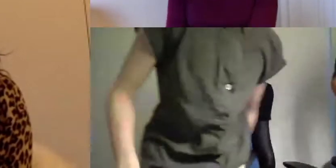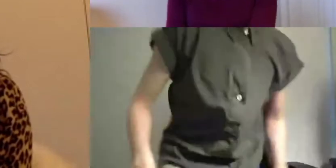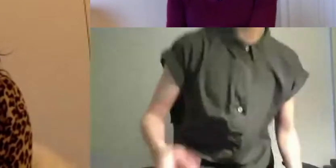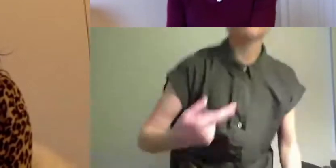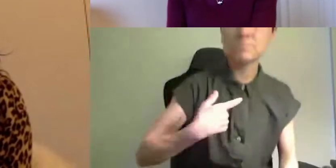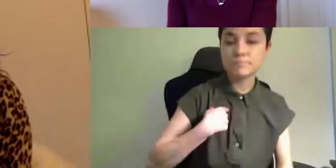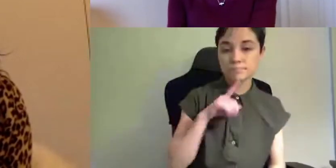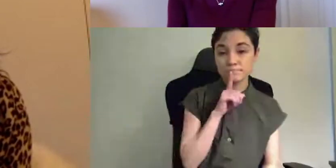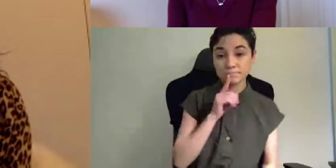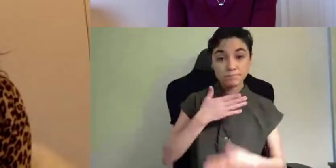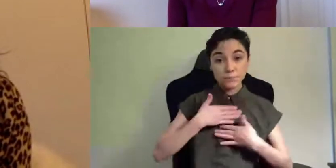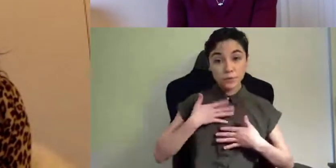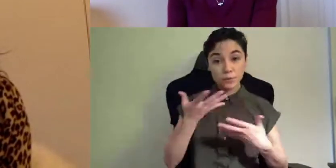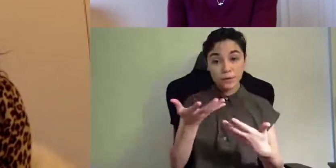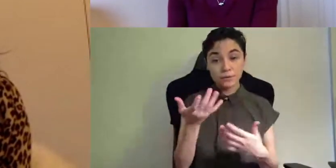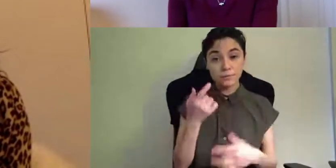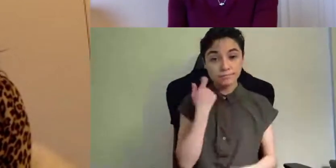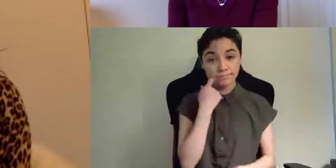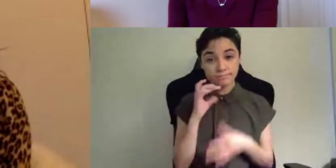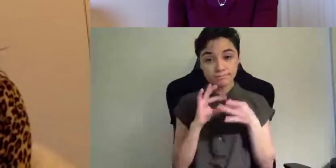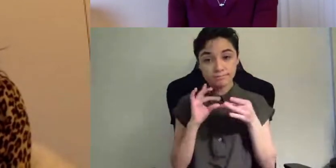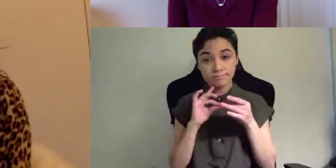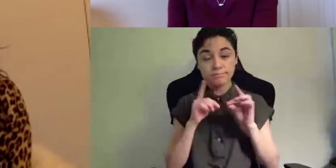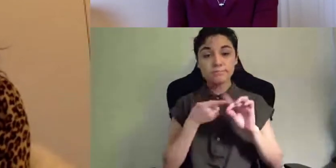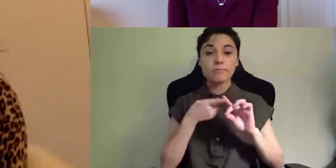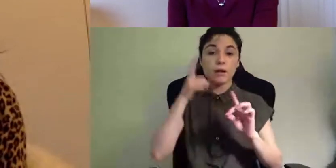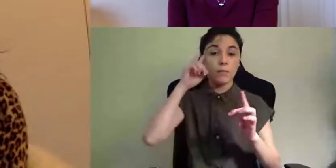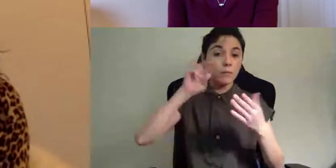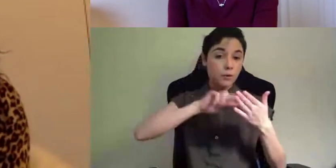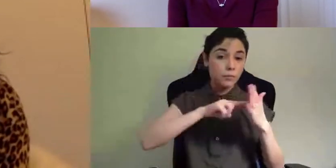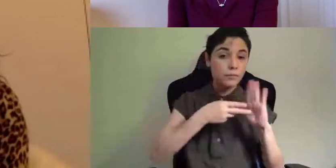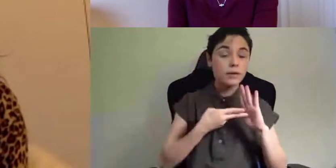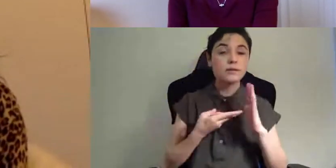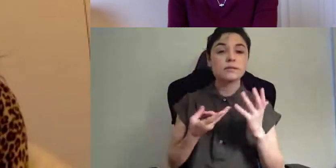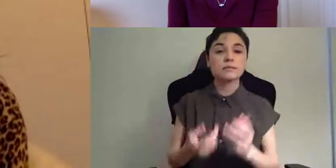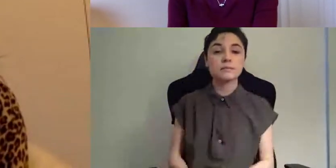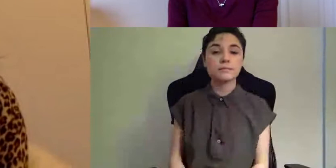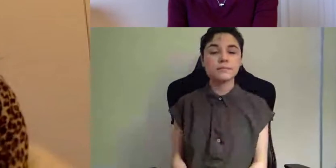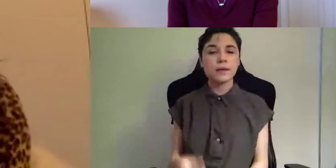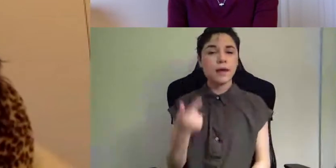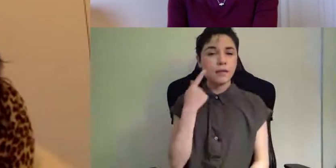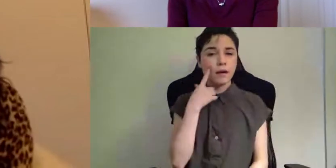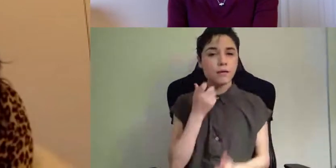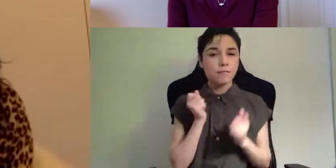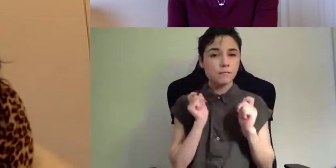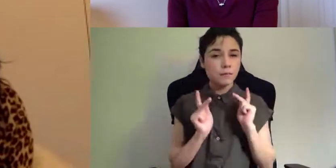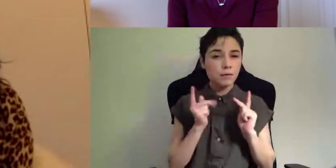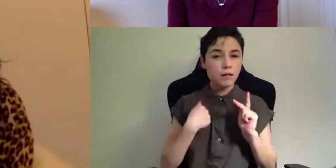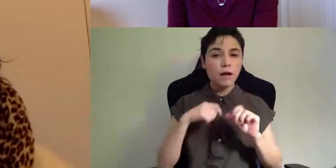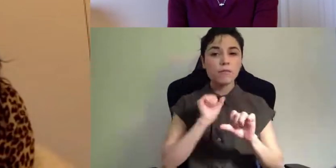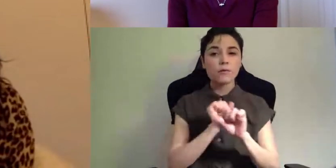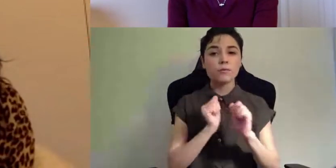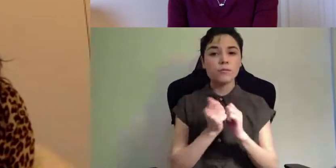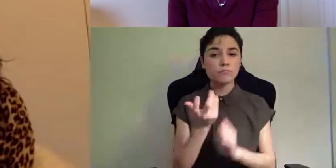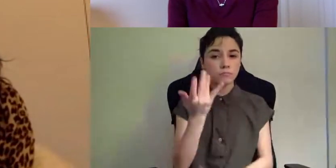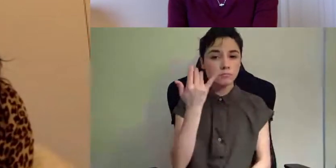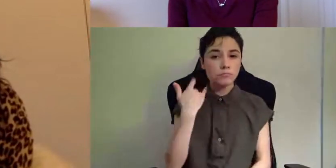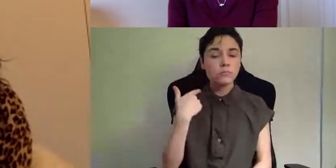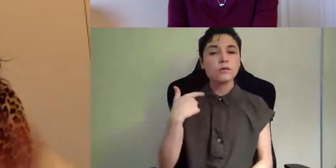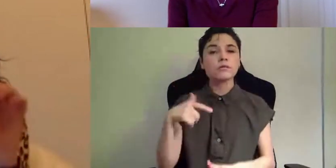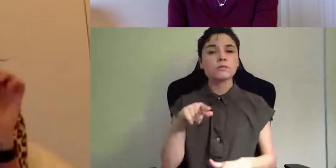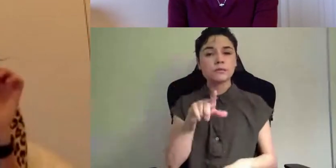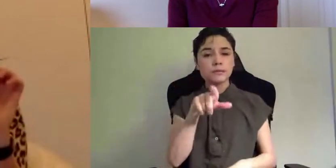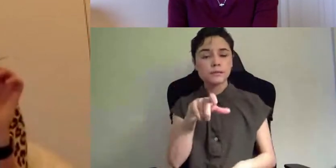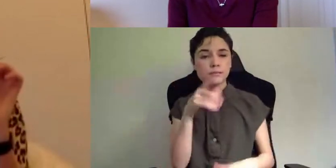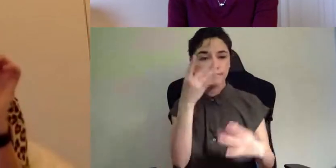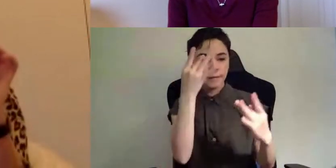I think when I think about folks that I've worked with in the past, it's like, day by day, day by day. It's like,